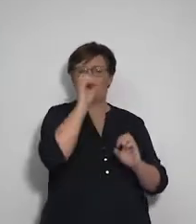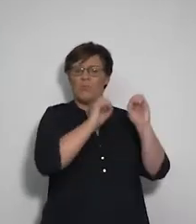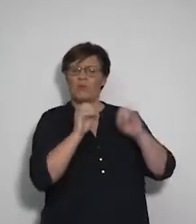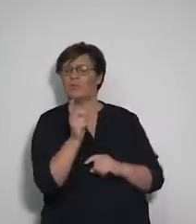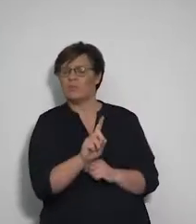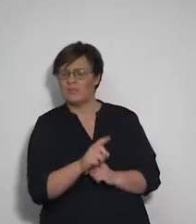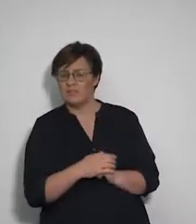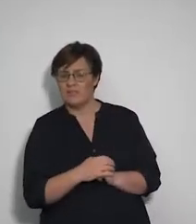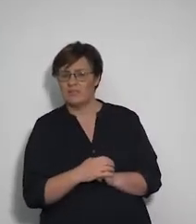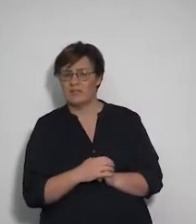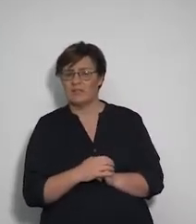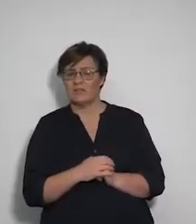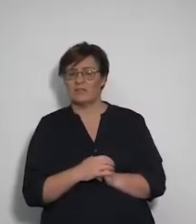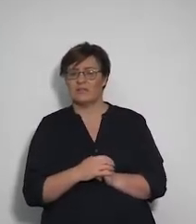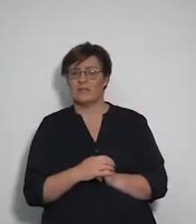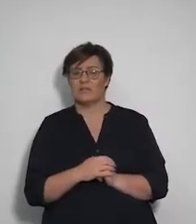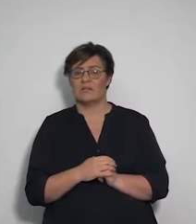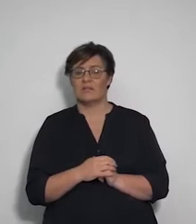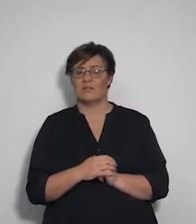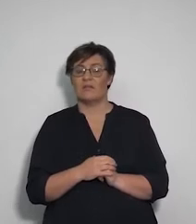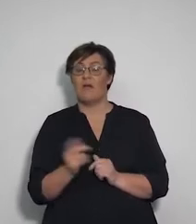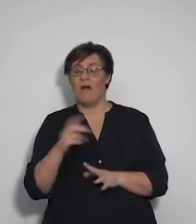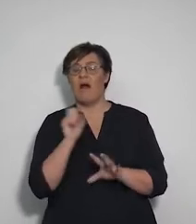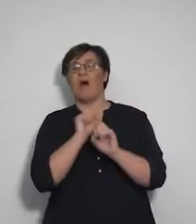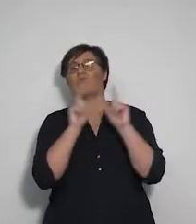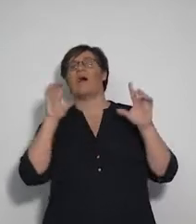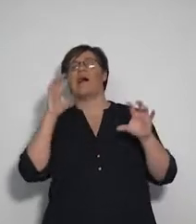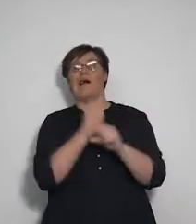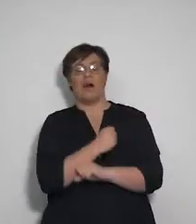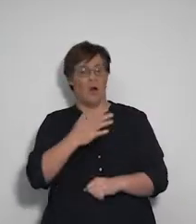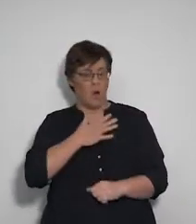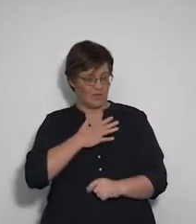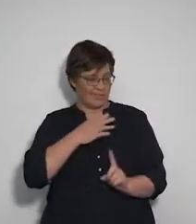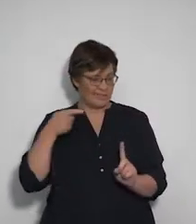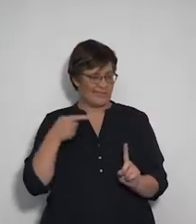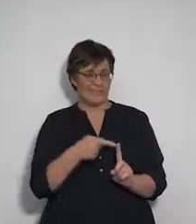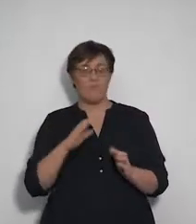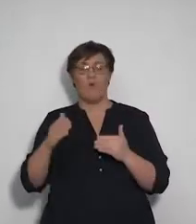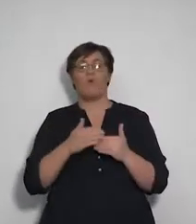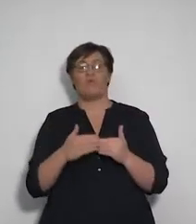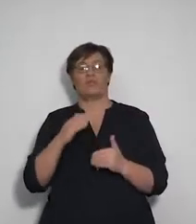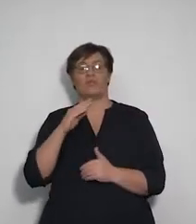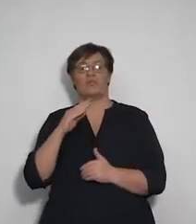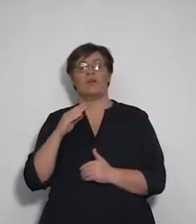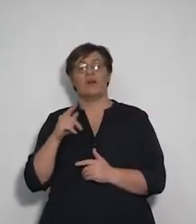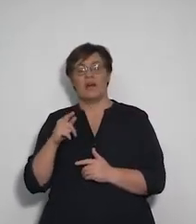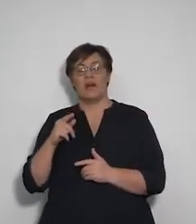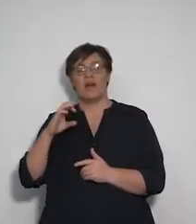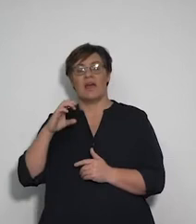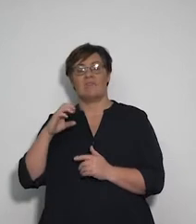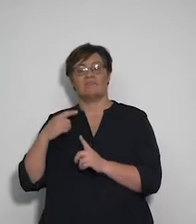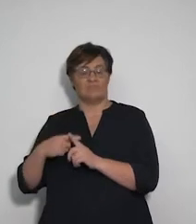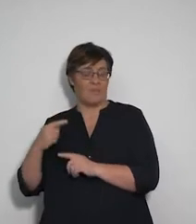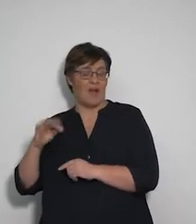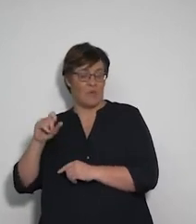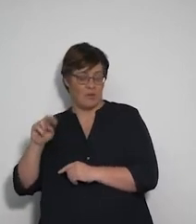are actually these molecules, and you realize that the oxygen is the one that's closer to the cation, yet on the other